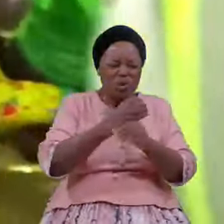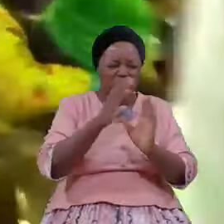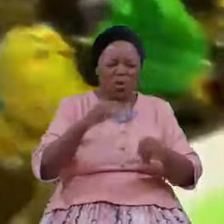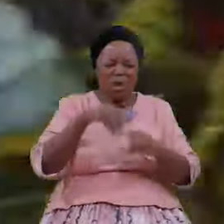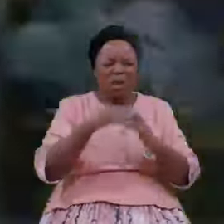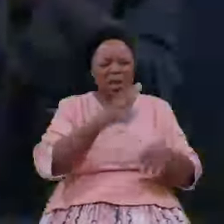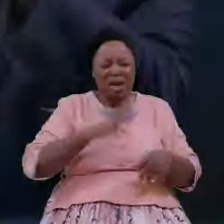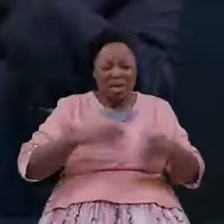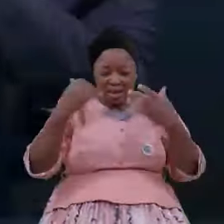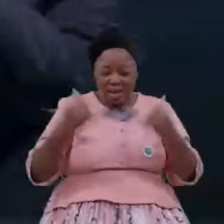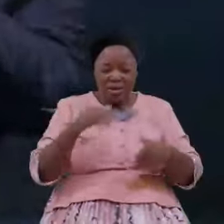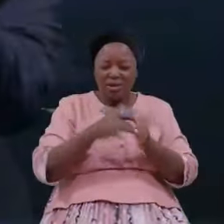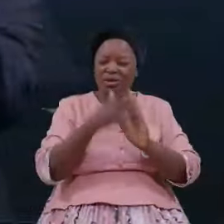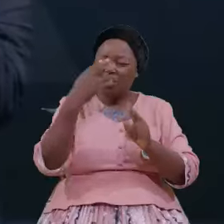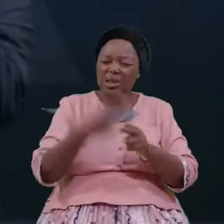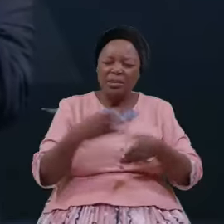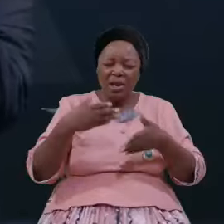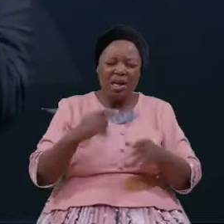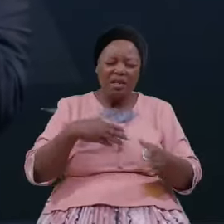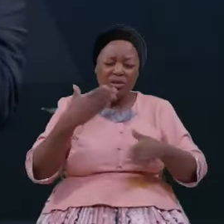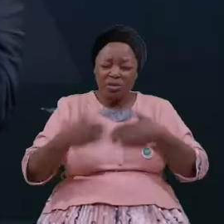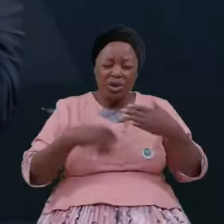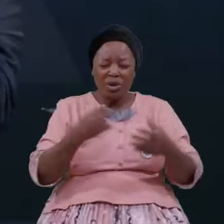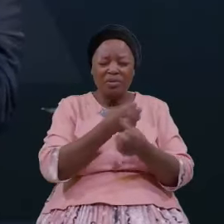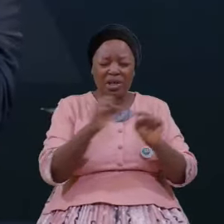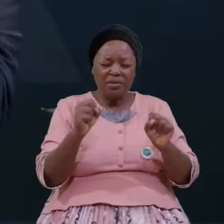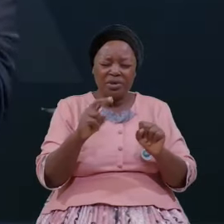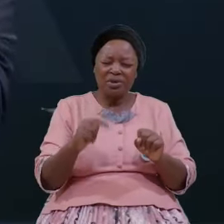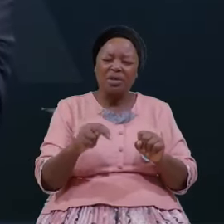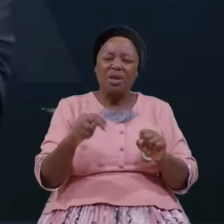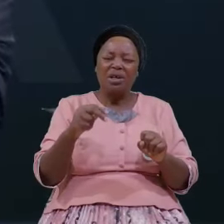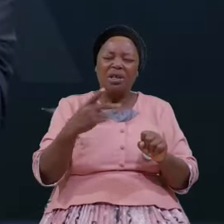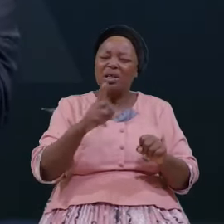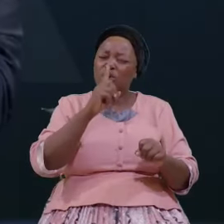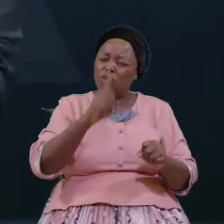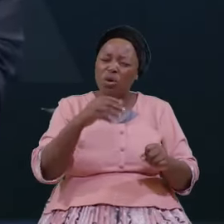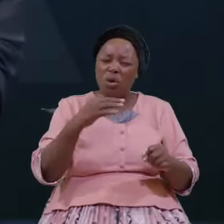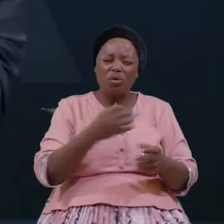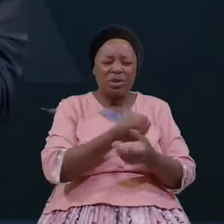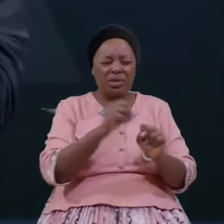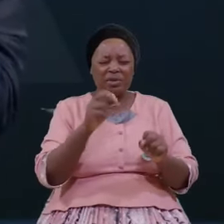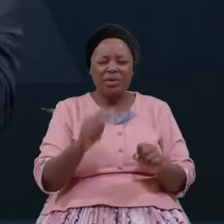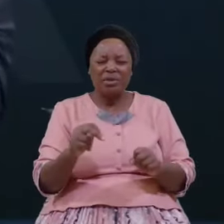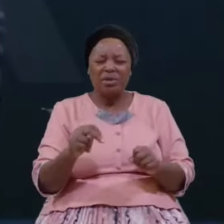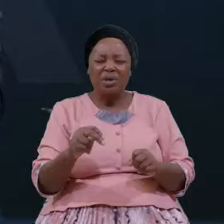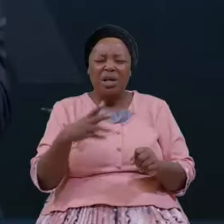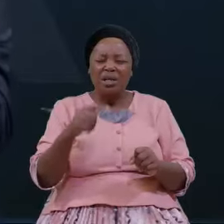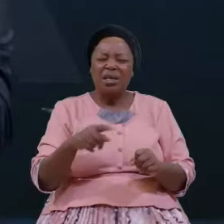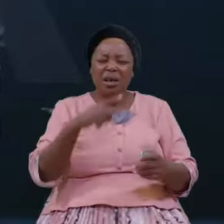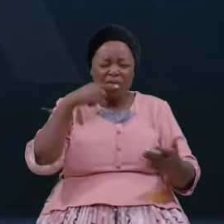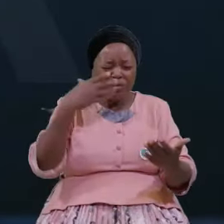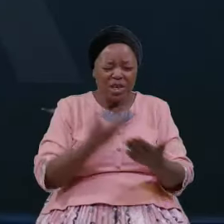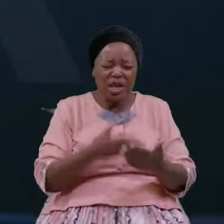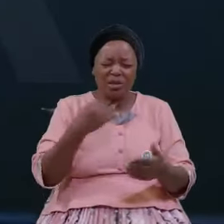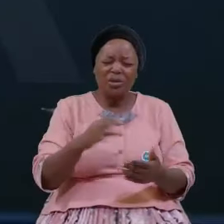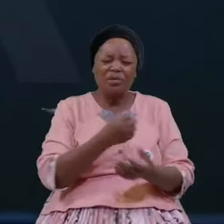the joy of salvation, the certainty of salvation, the evidence of salvation